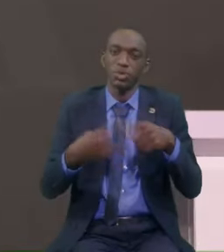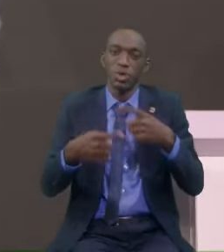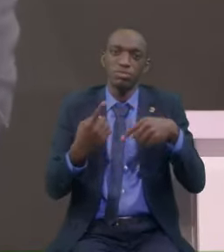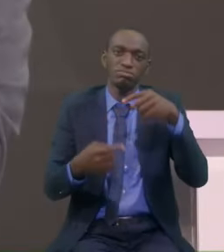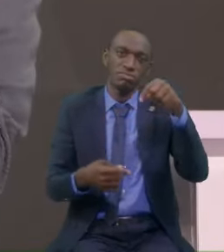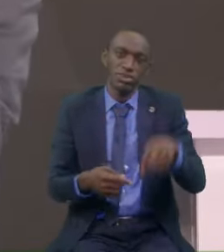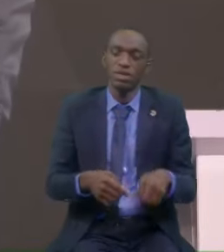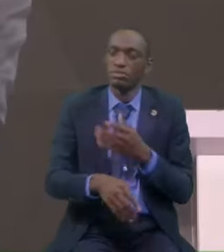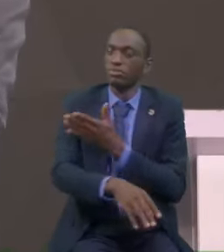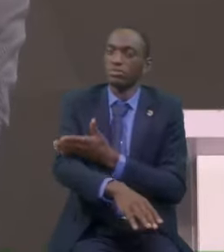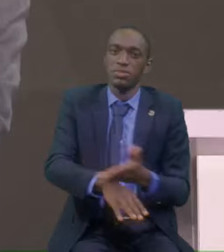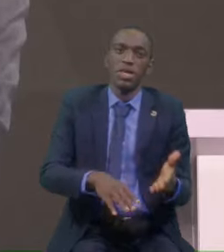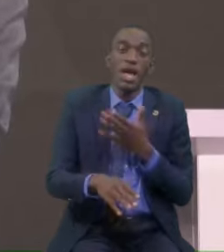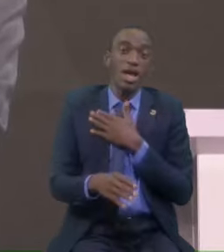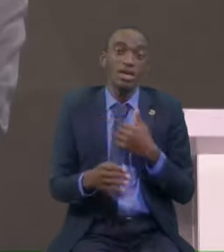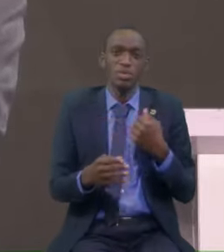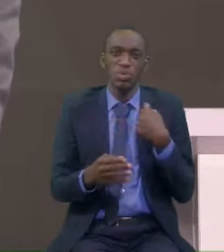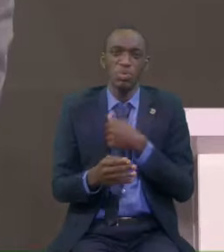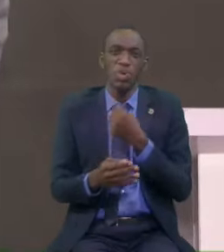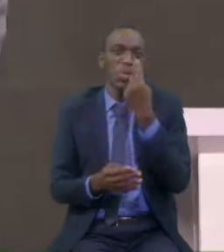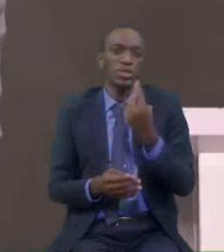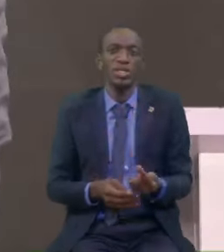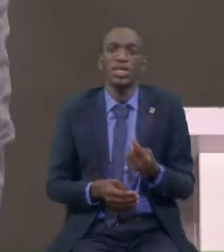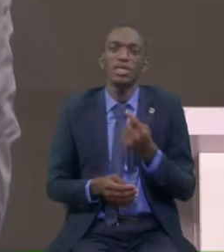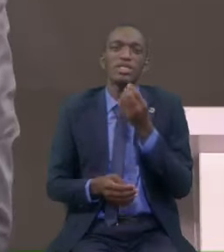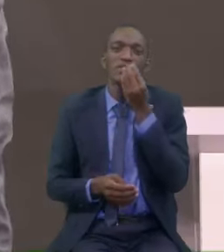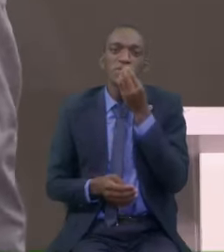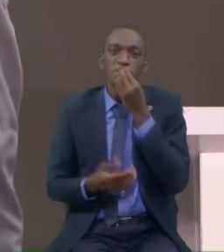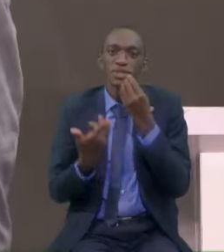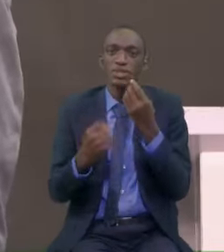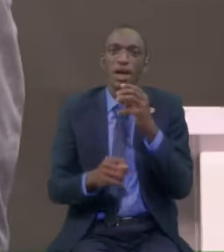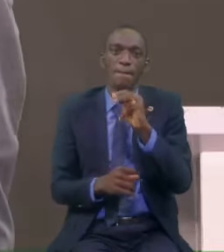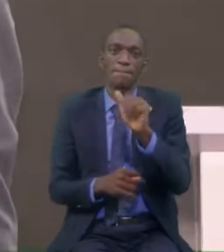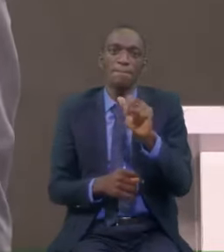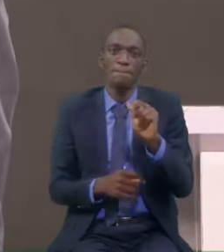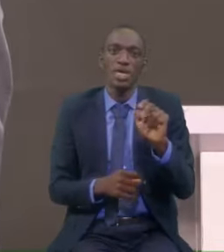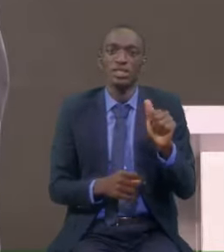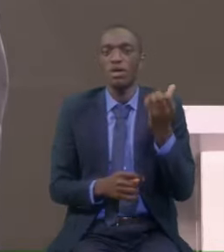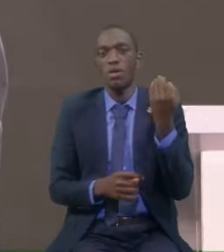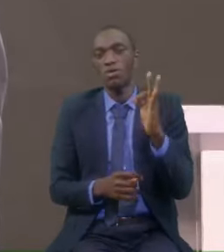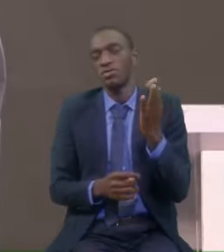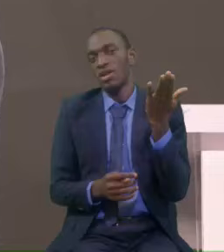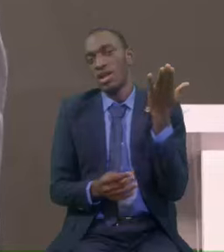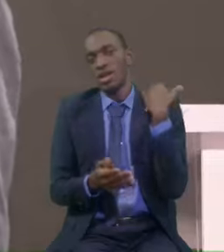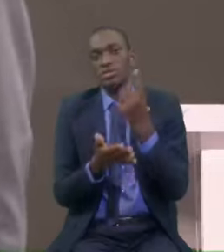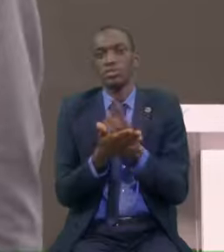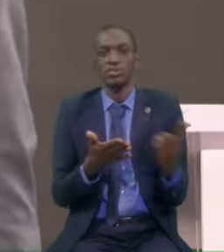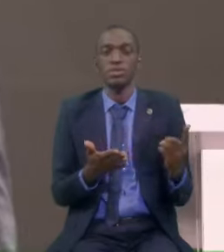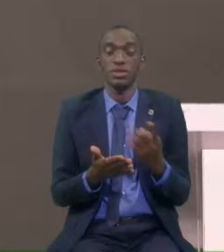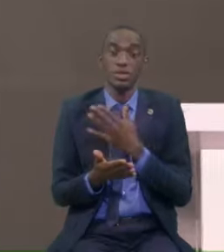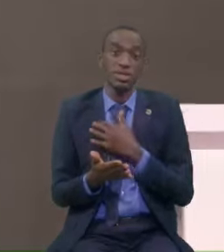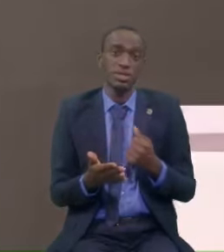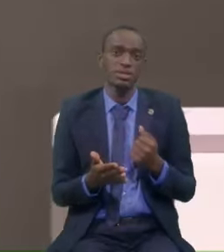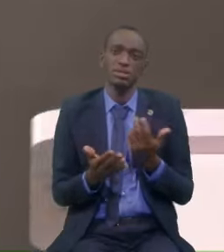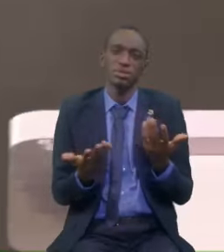we only eat the manna of last week. And it's almost like